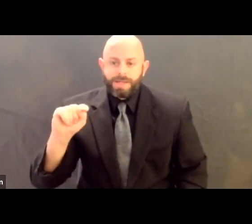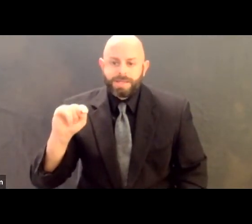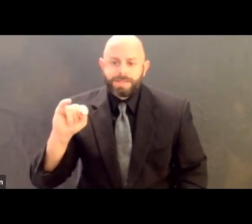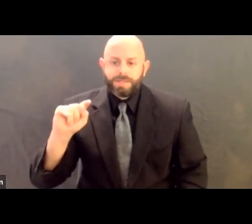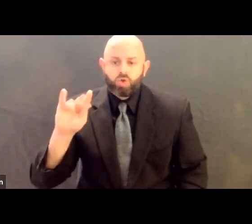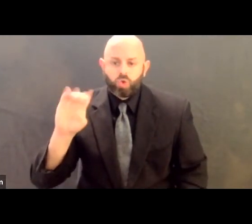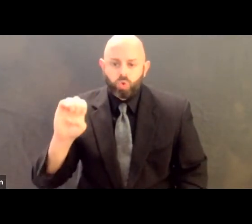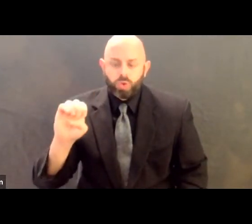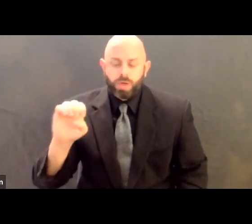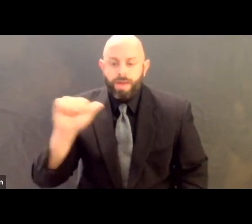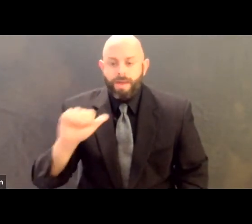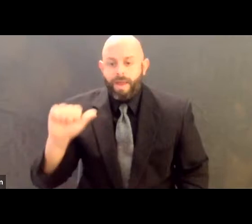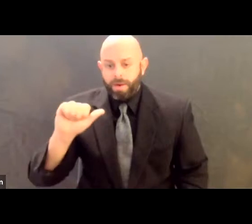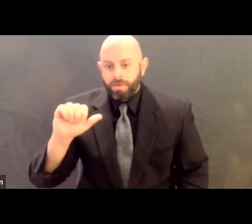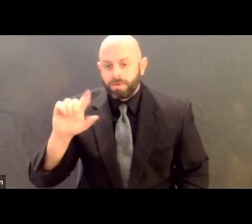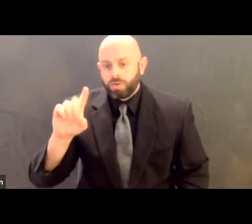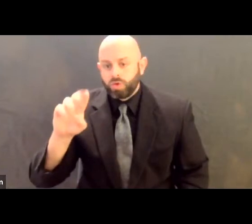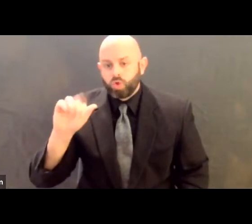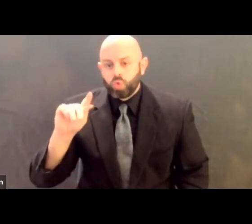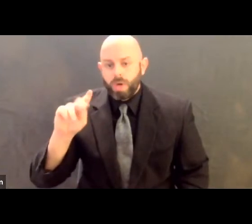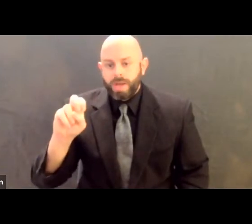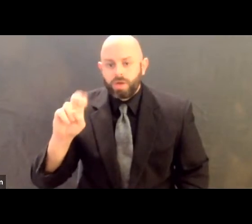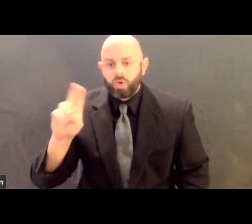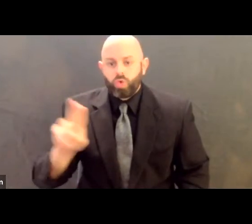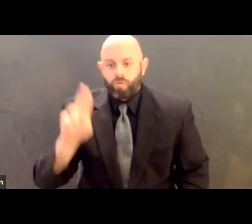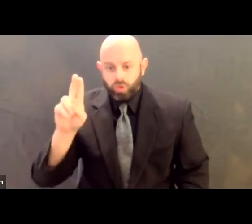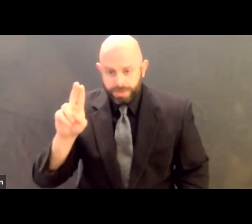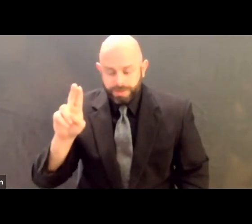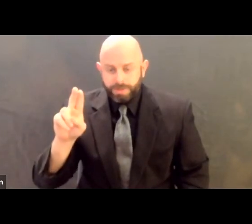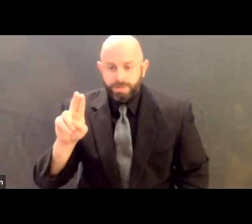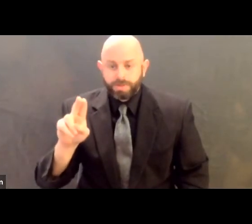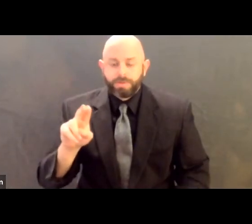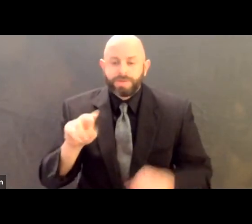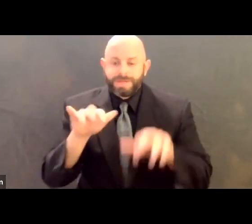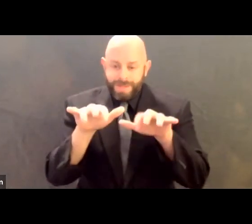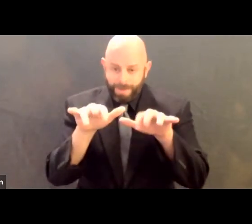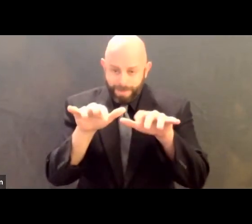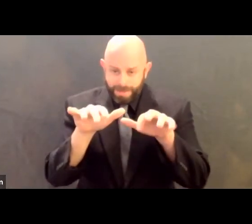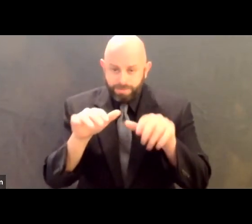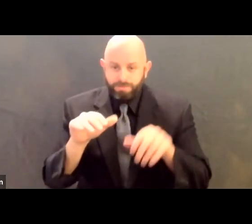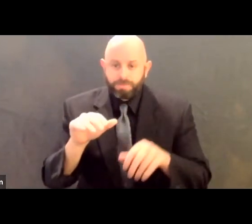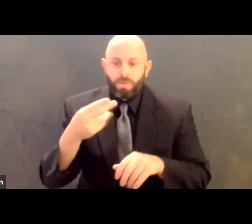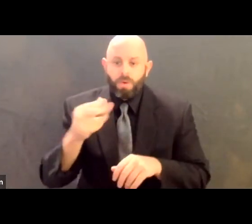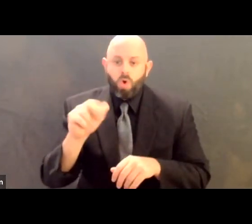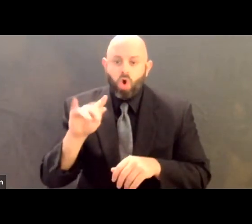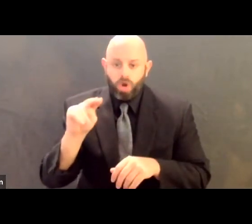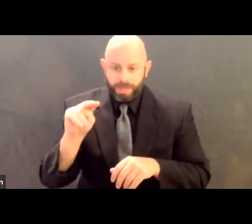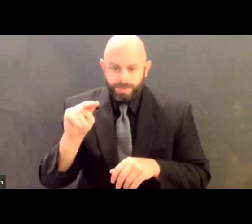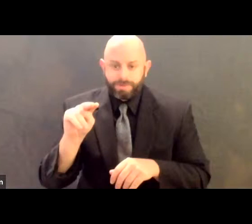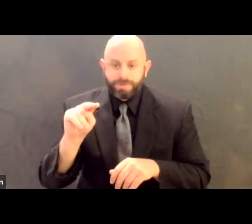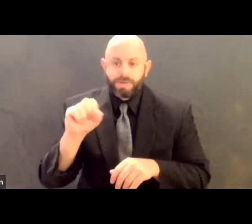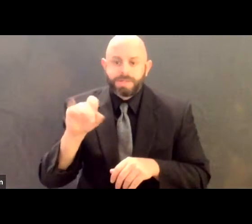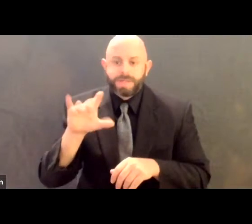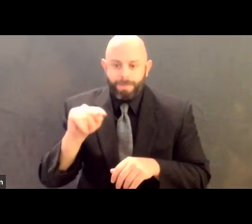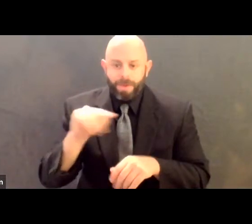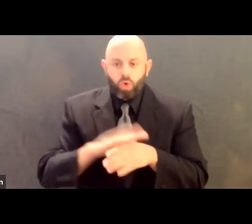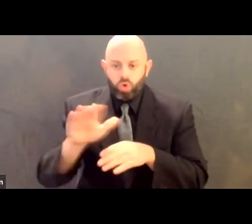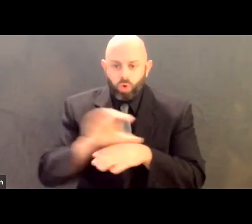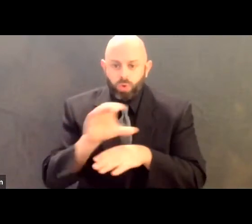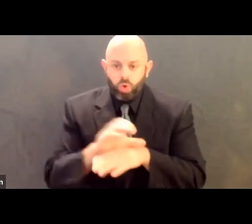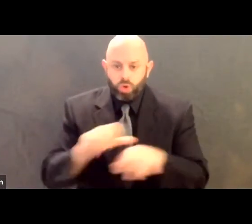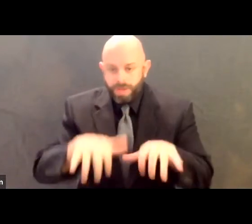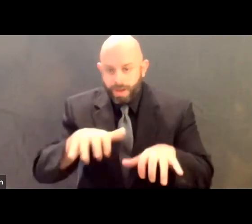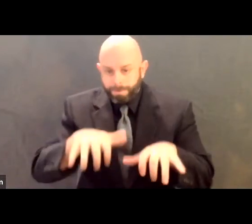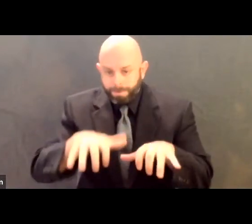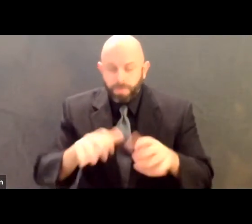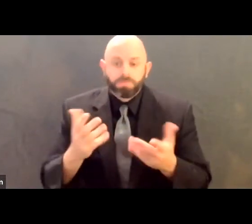Drake University, and key in the Harkin Summit. And if you would like, we'd love to have you participate on December